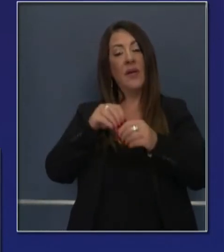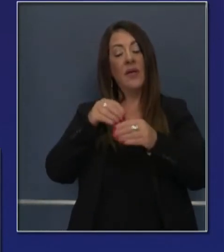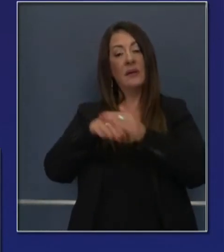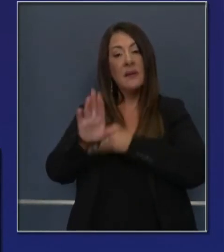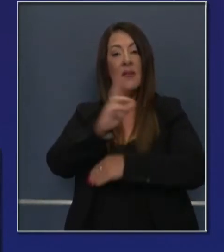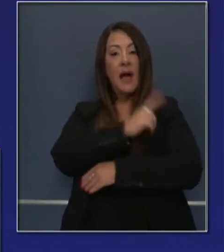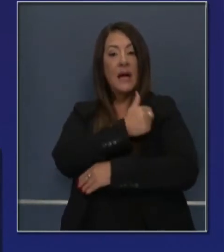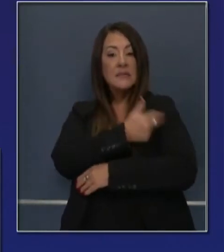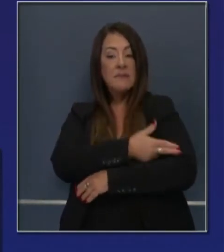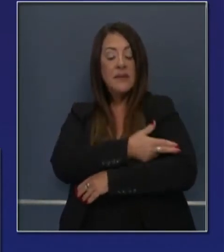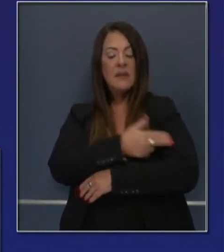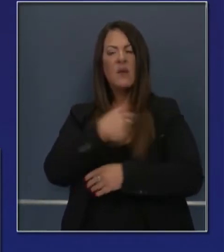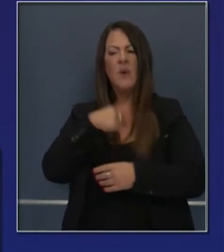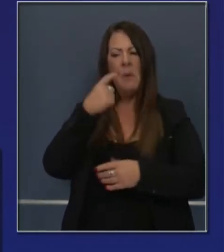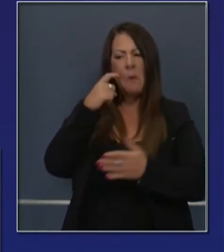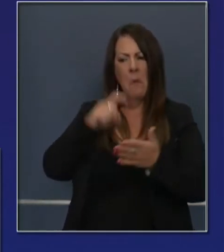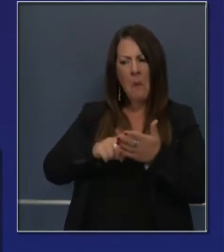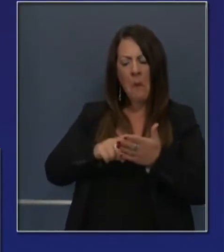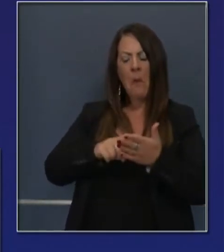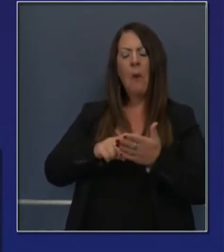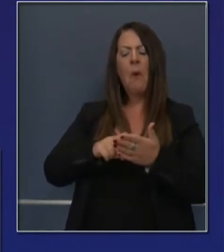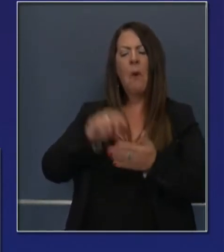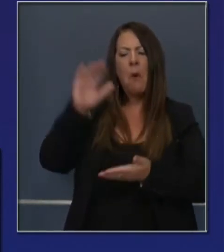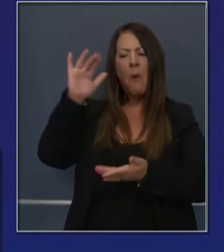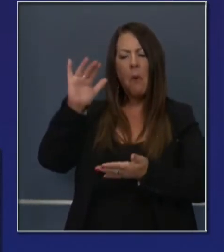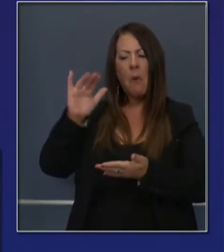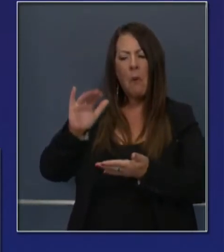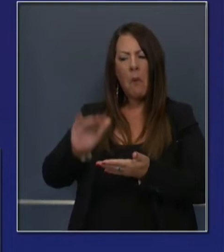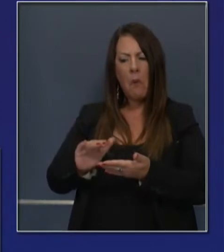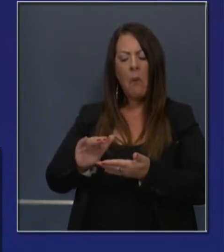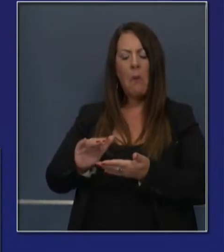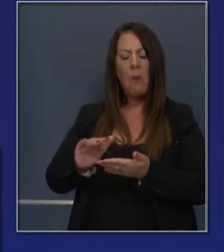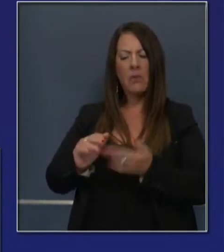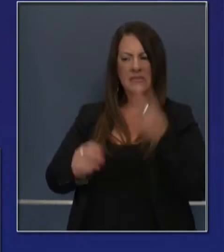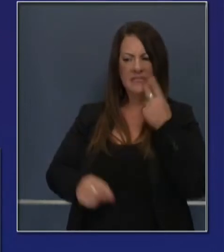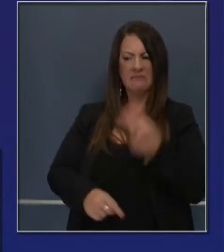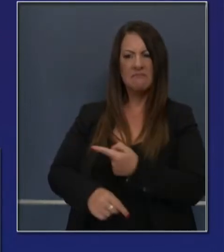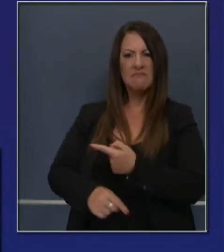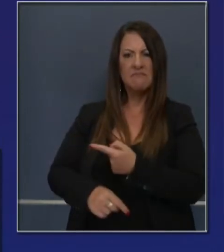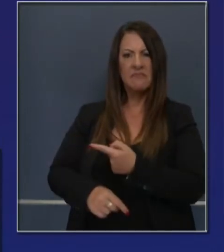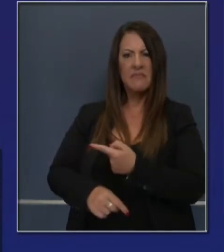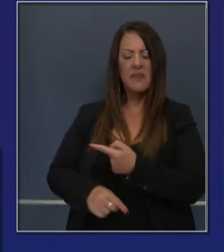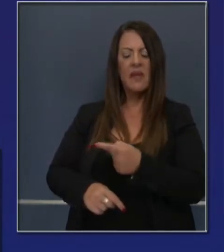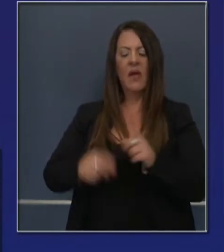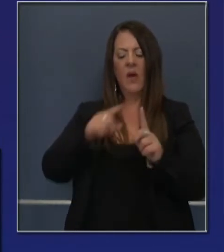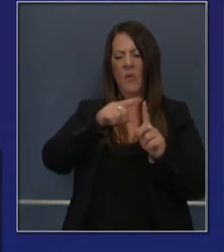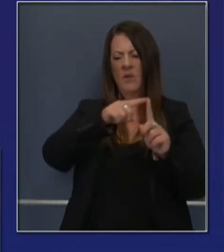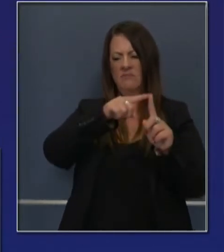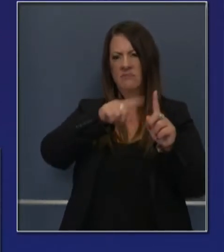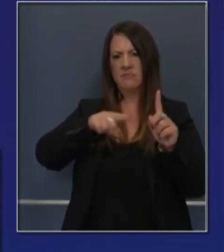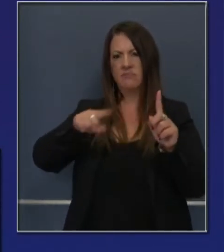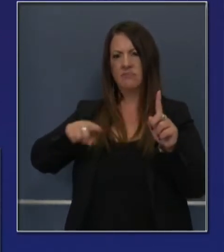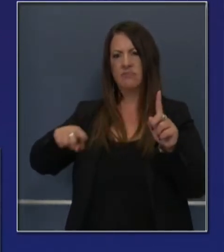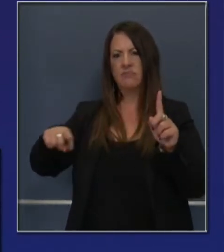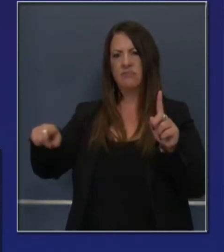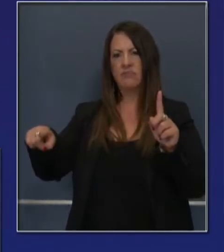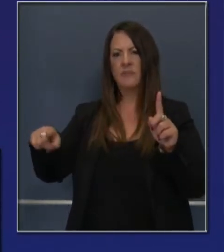and ICUs, tracking roughly equivalently, 23% decline in hospitalizations over the last